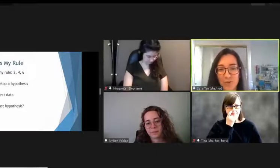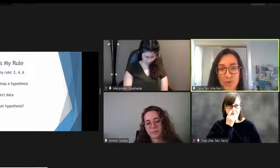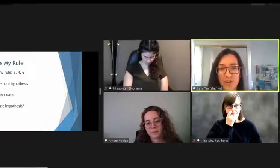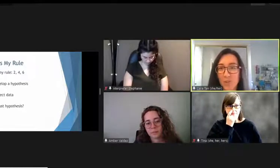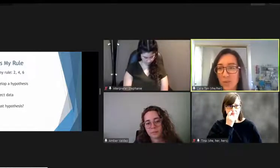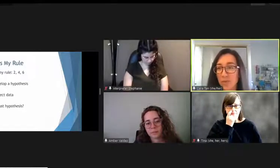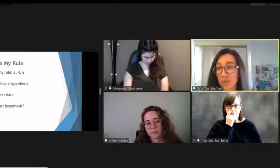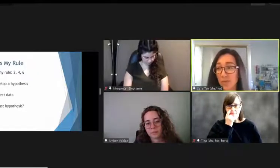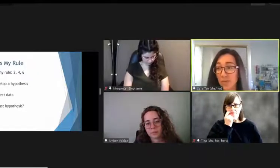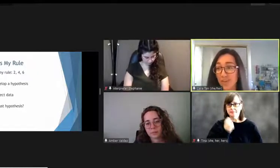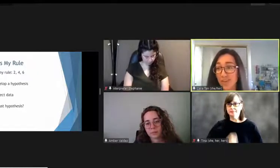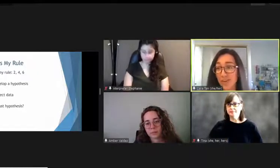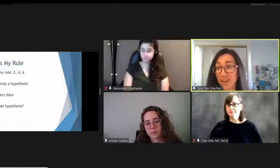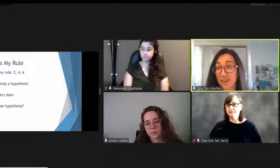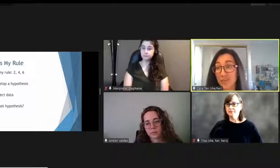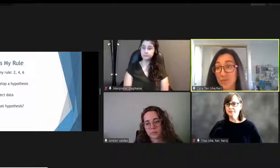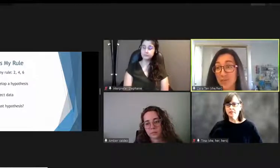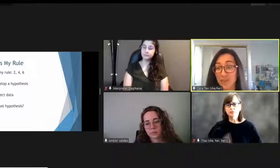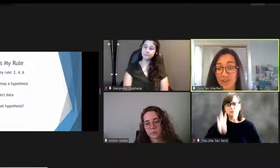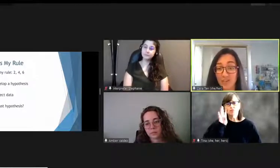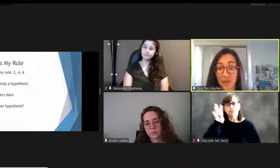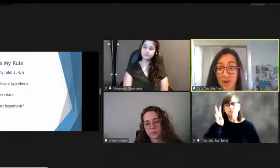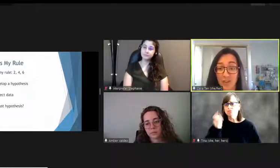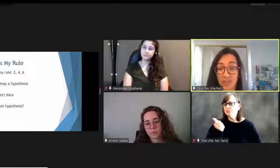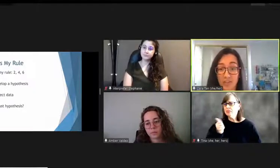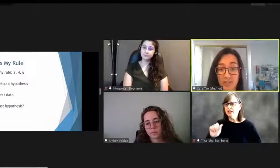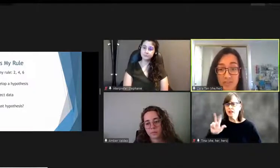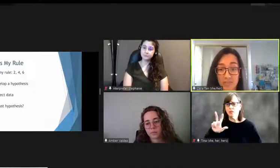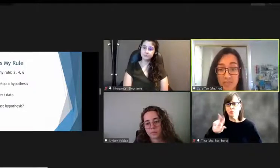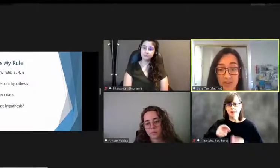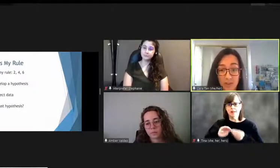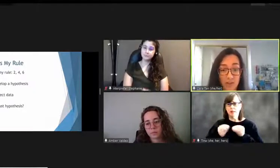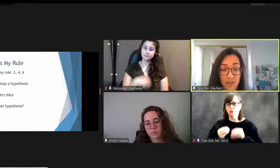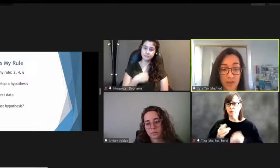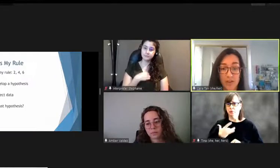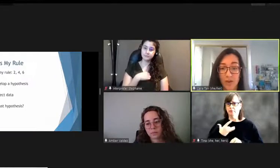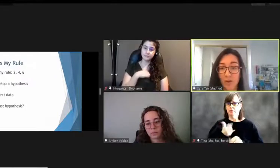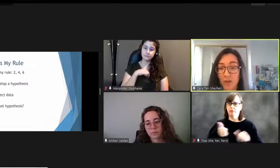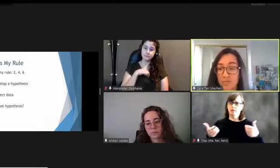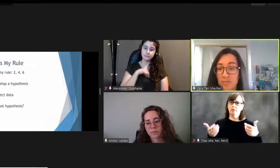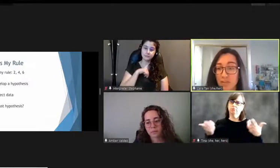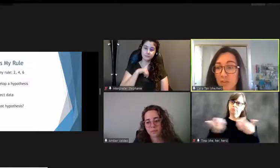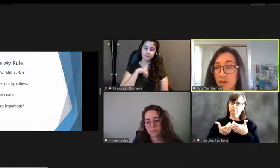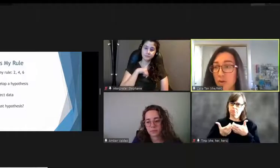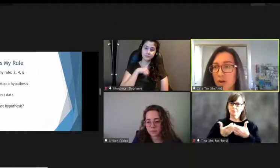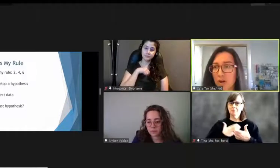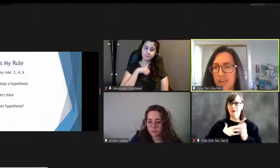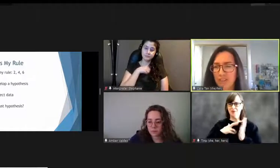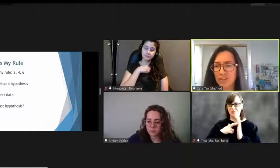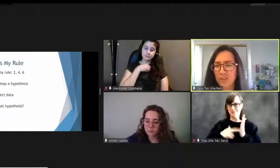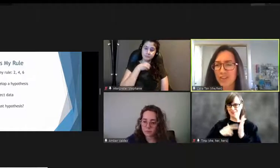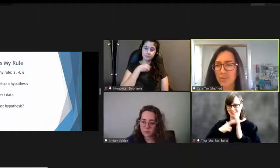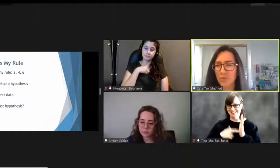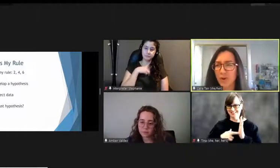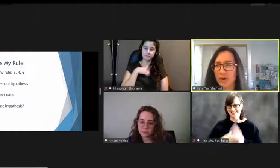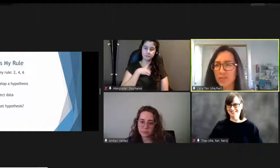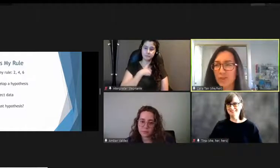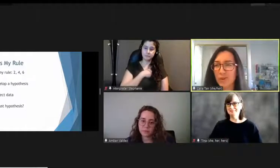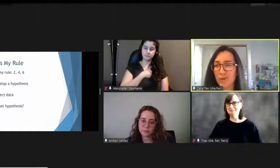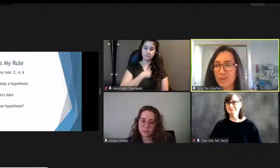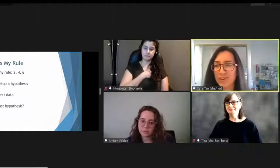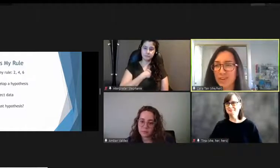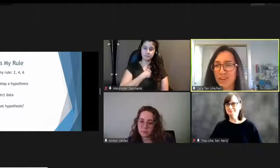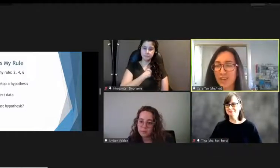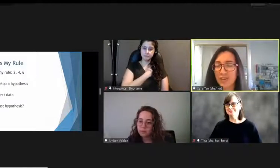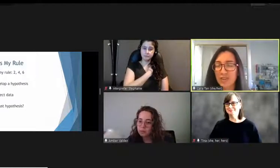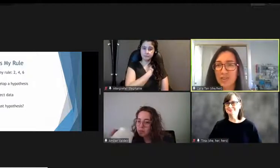So you can come up with 3 numbers that you'd like to use to test your hypothesis. Okay, so I'm going to do it this way. If